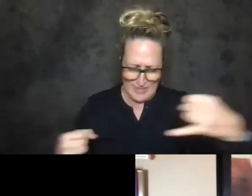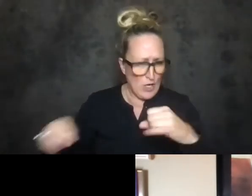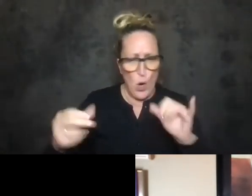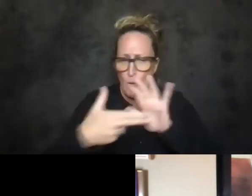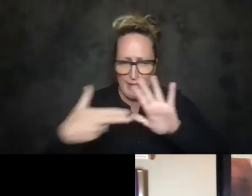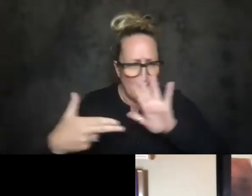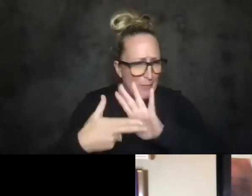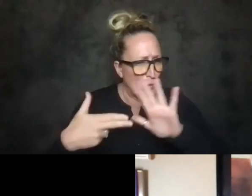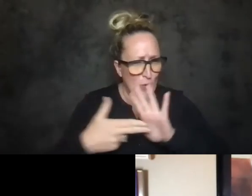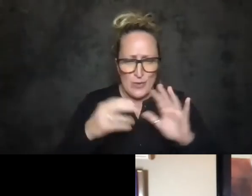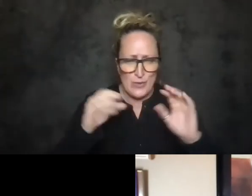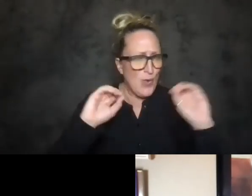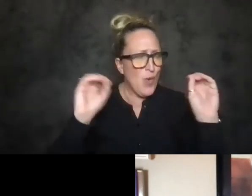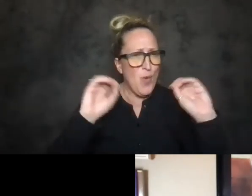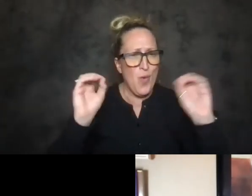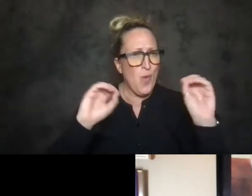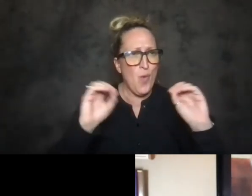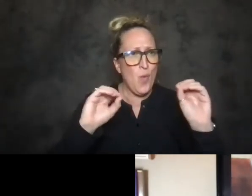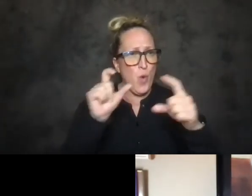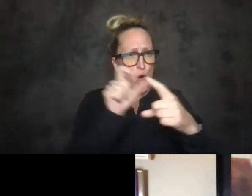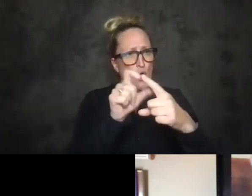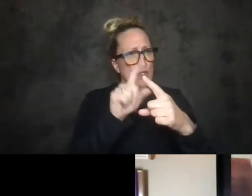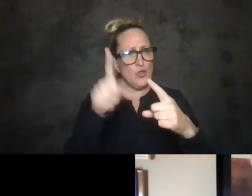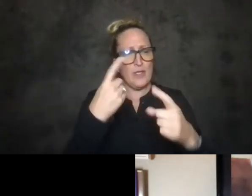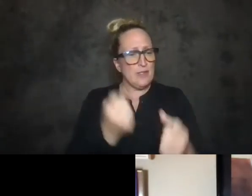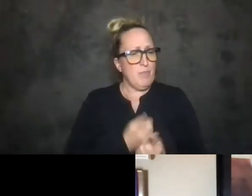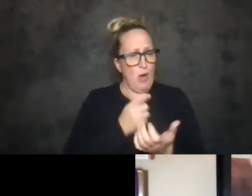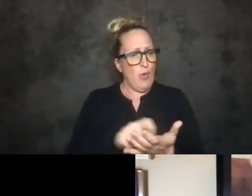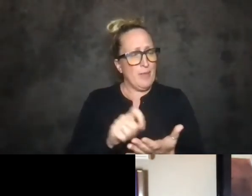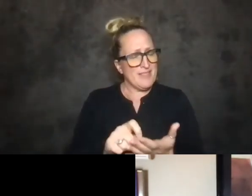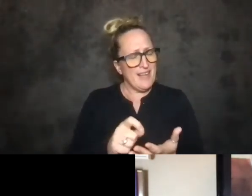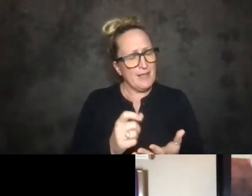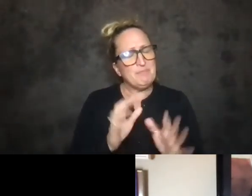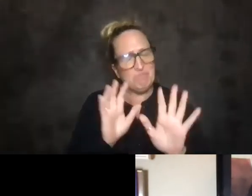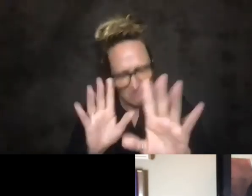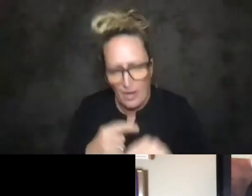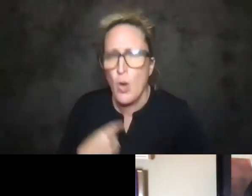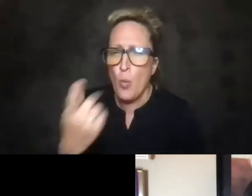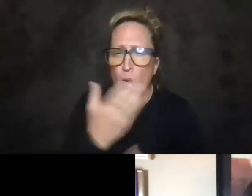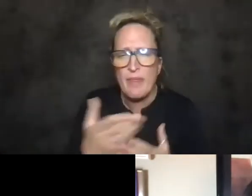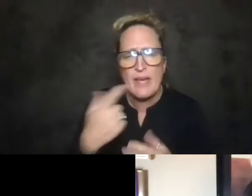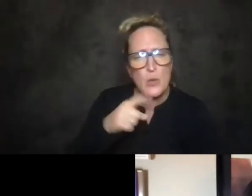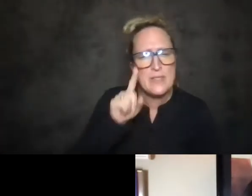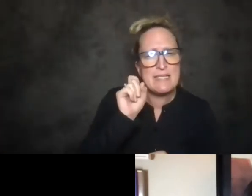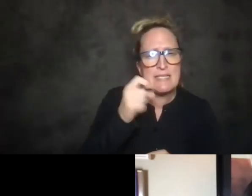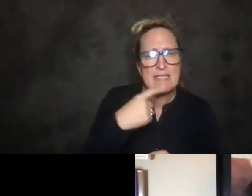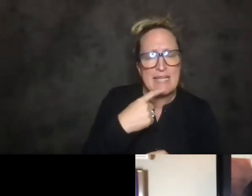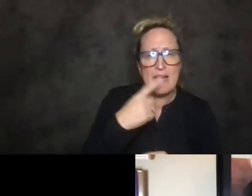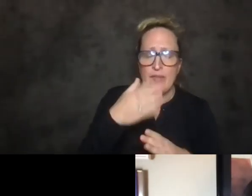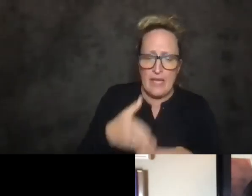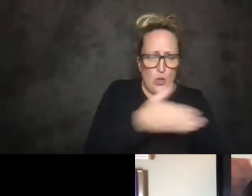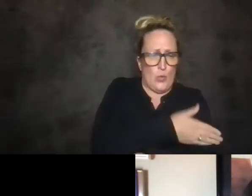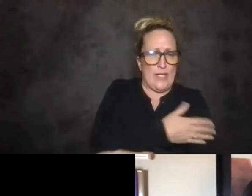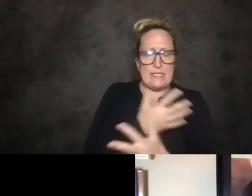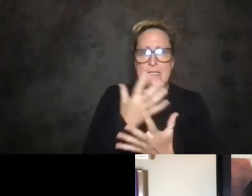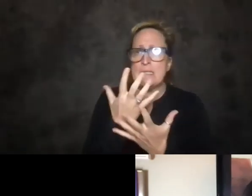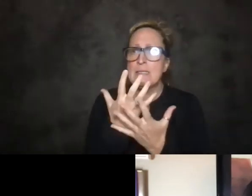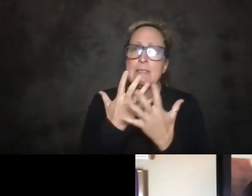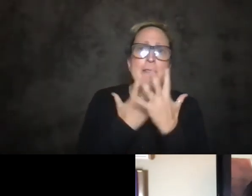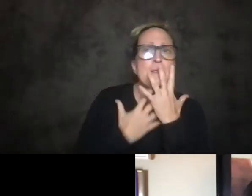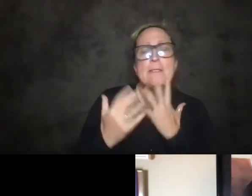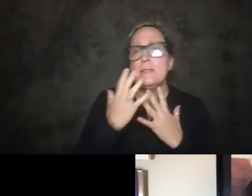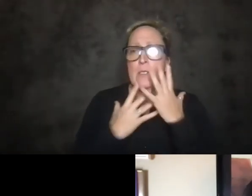and no words, just poems. One of the things you said that I was so struck by was the increased hunger for poetry